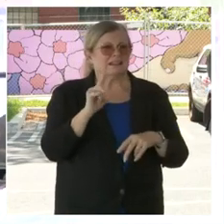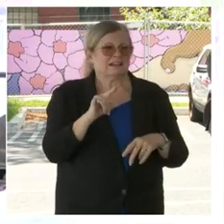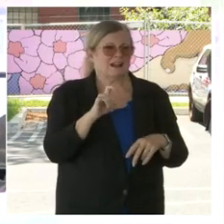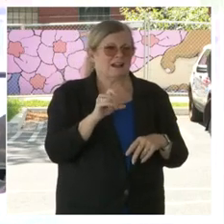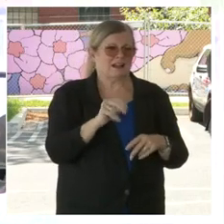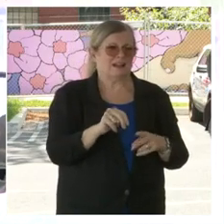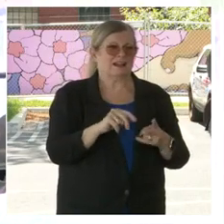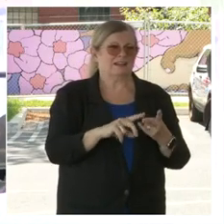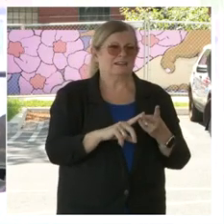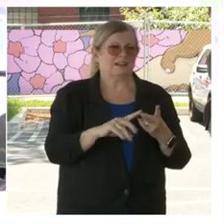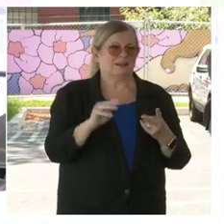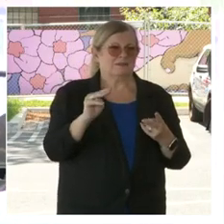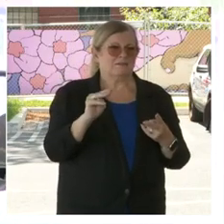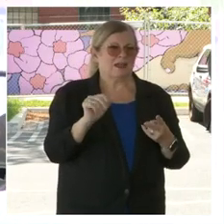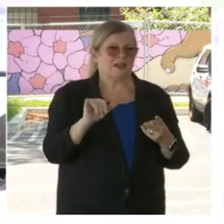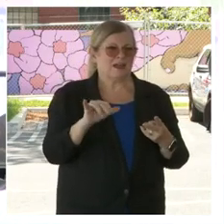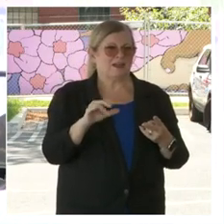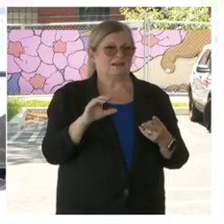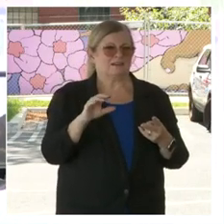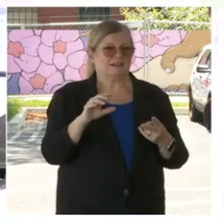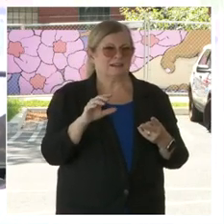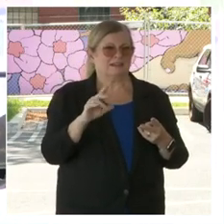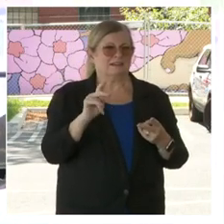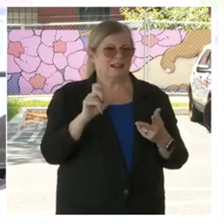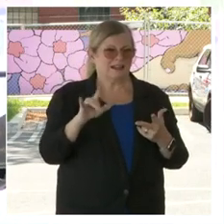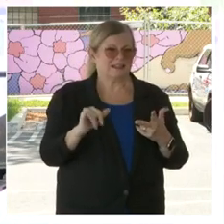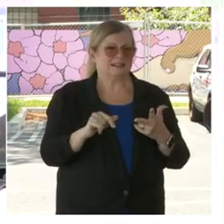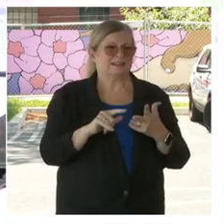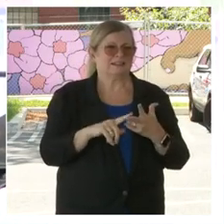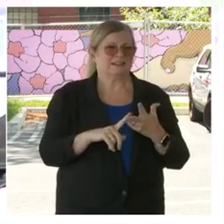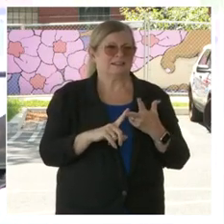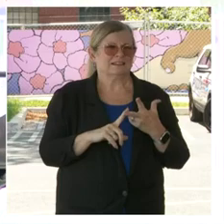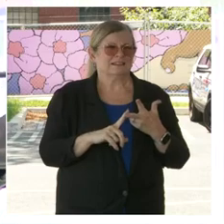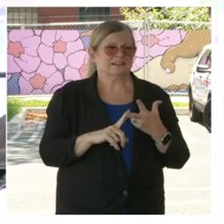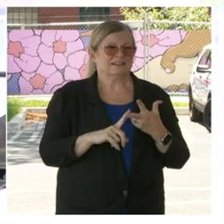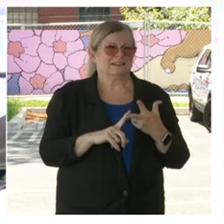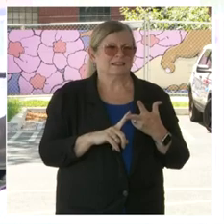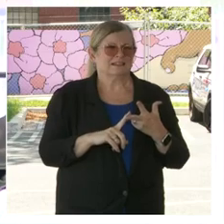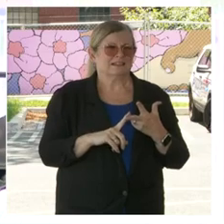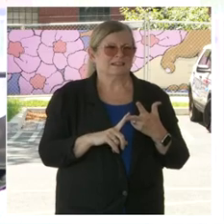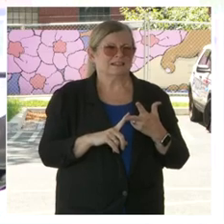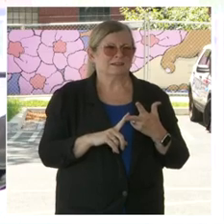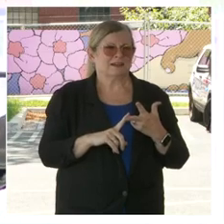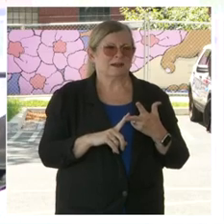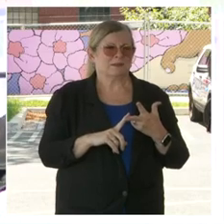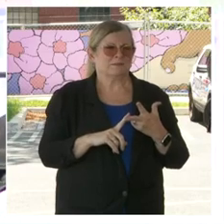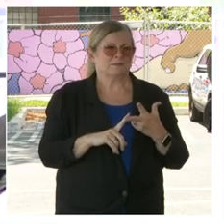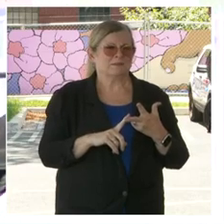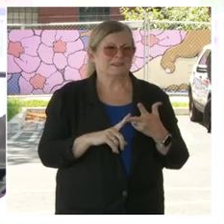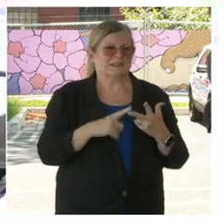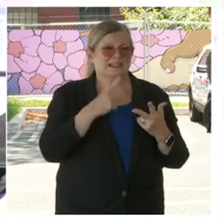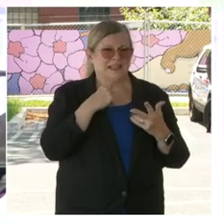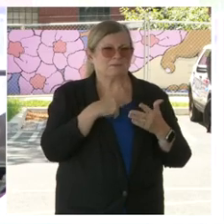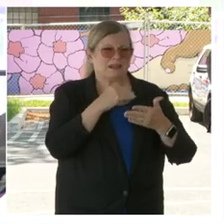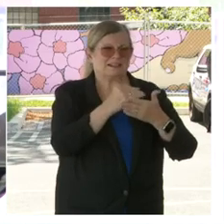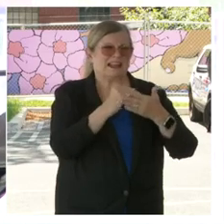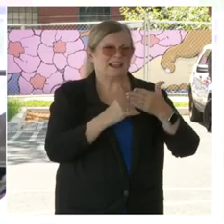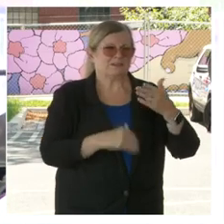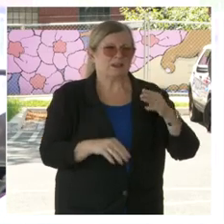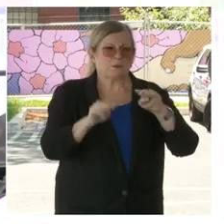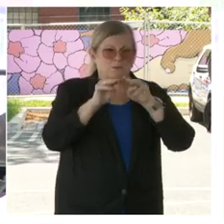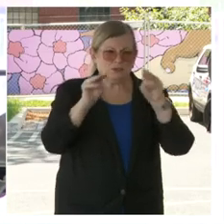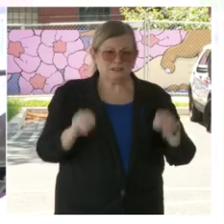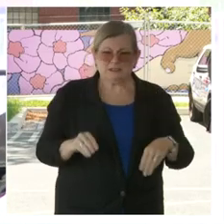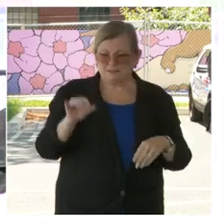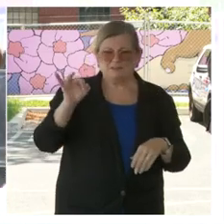MLK Deli. Let me just say the list so I won't forget anybody. The Museum DC, as you heard from LeGreg